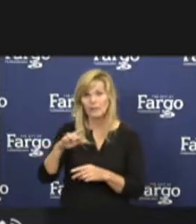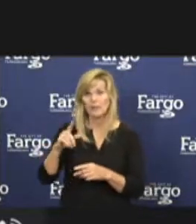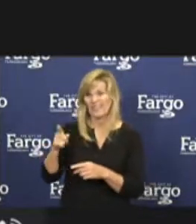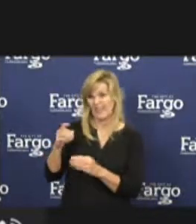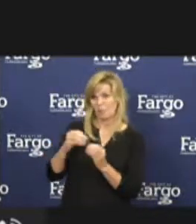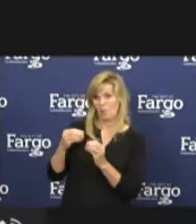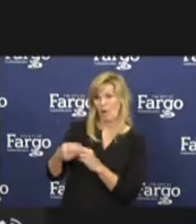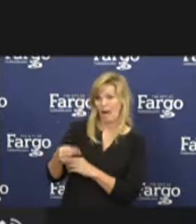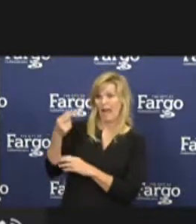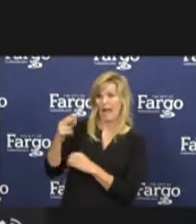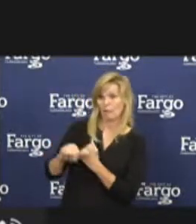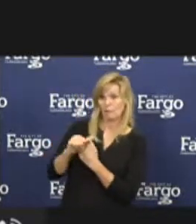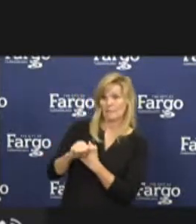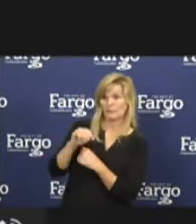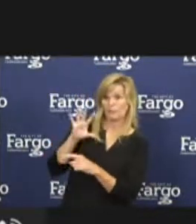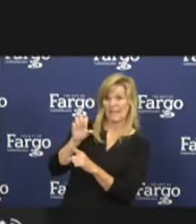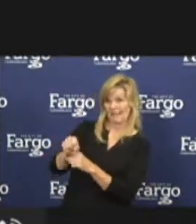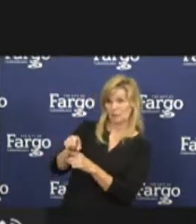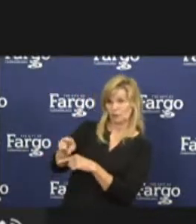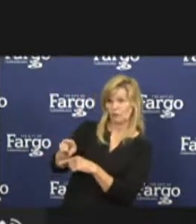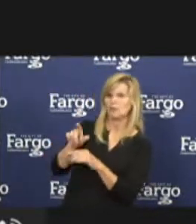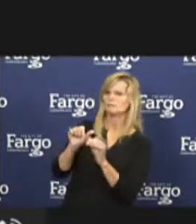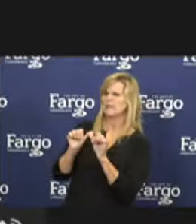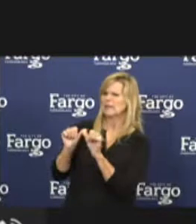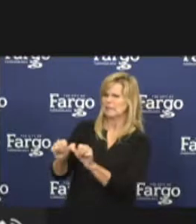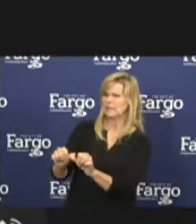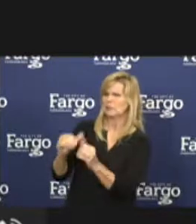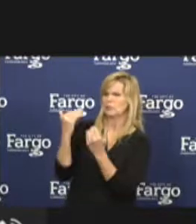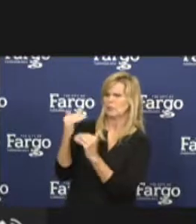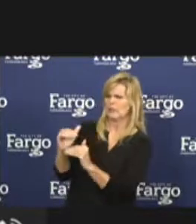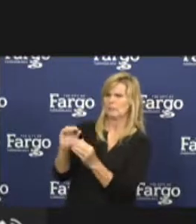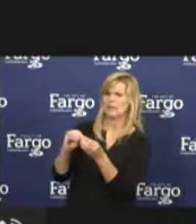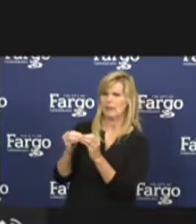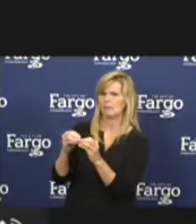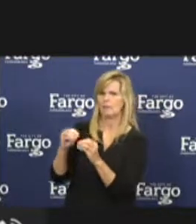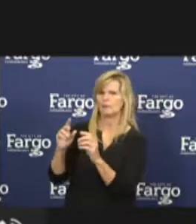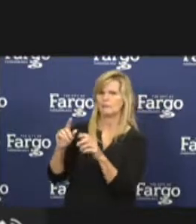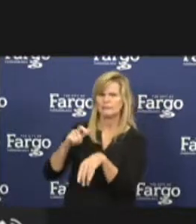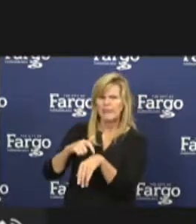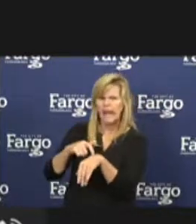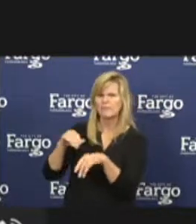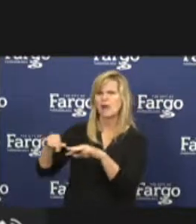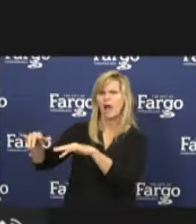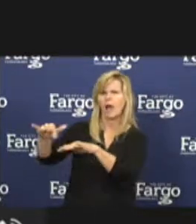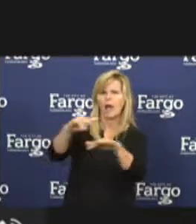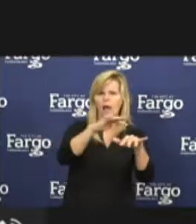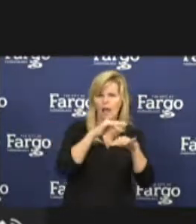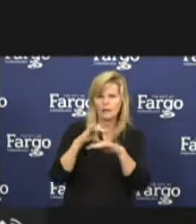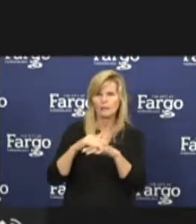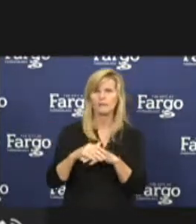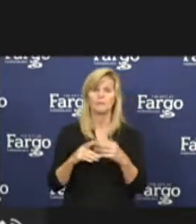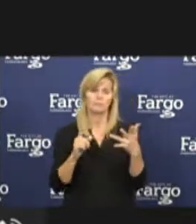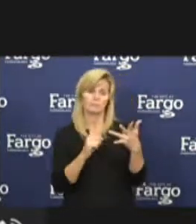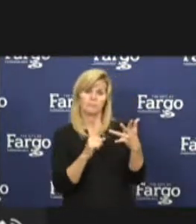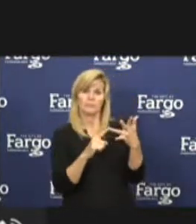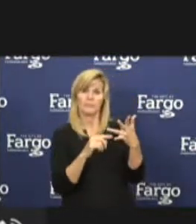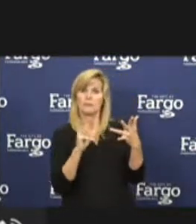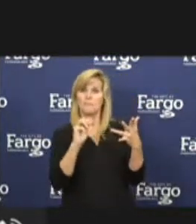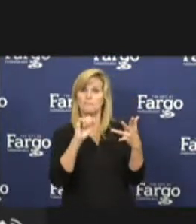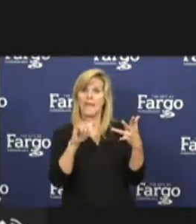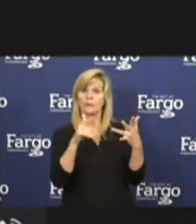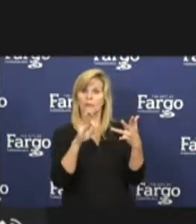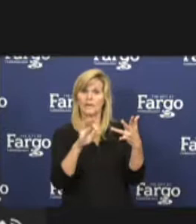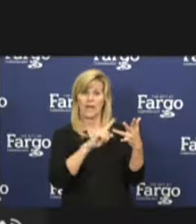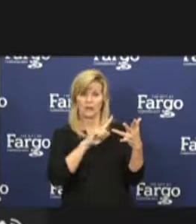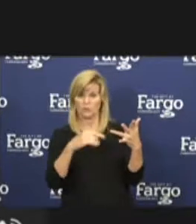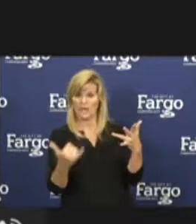for COVID-19 should continue to limit time in the community. We have been in the green level now since May 29,